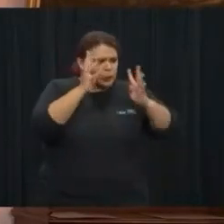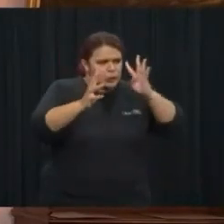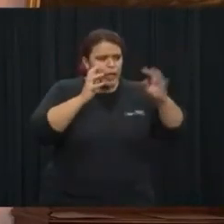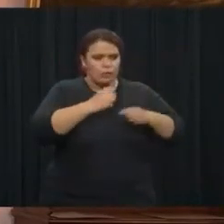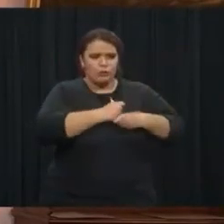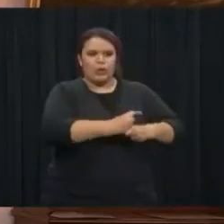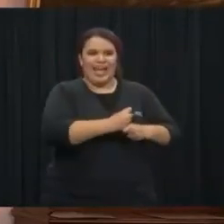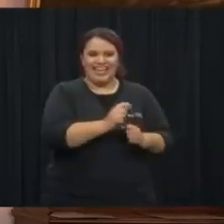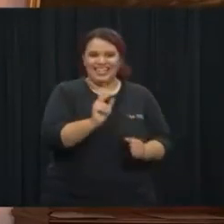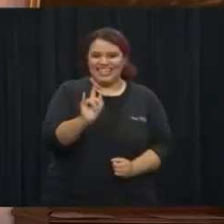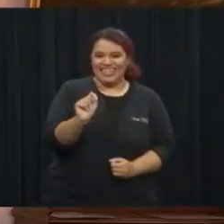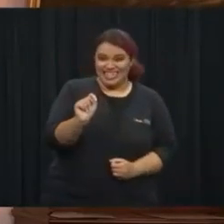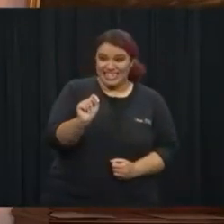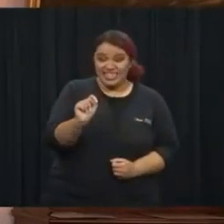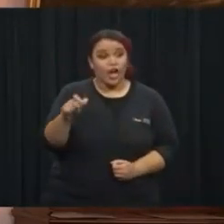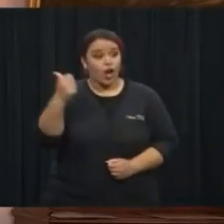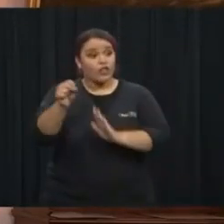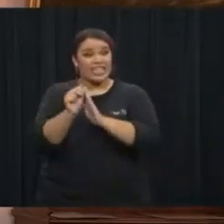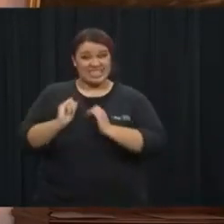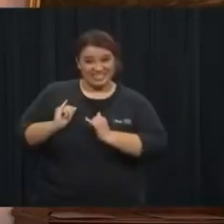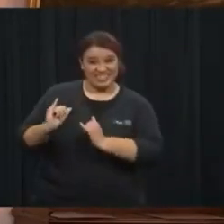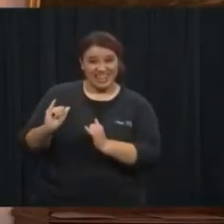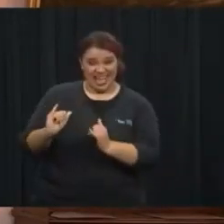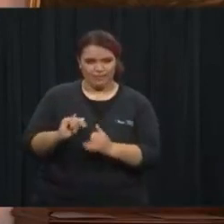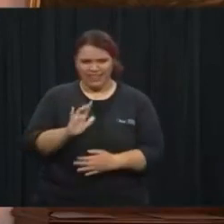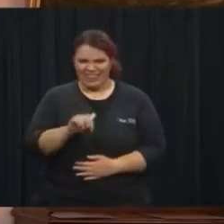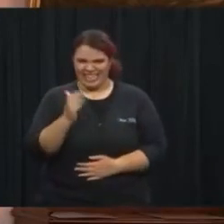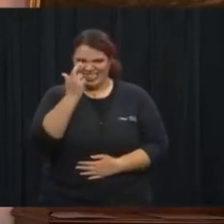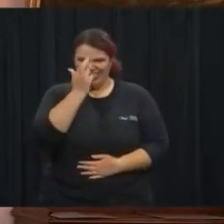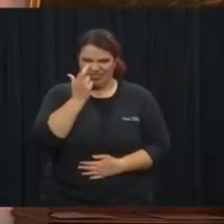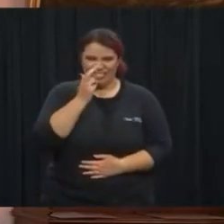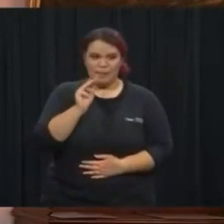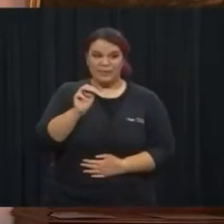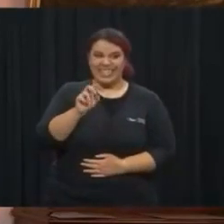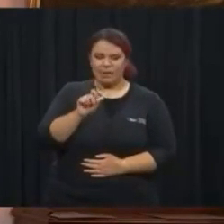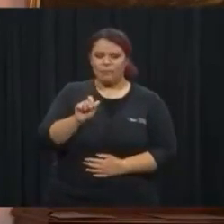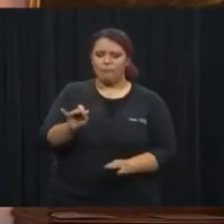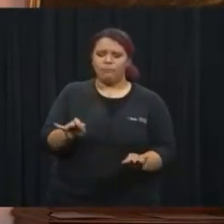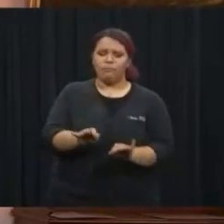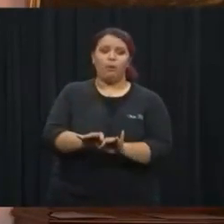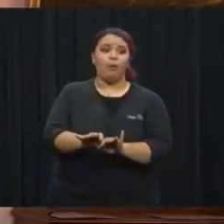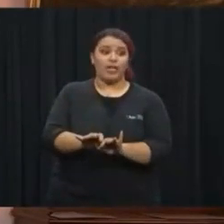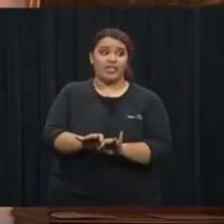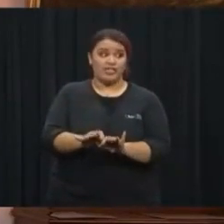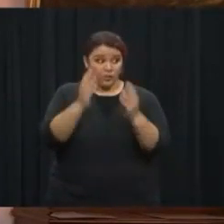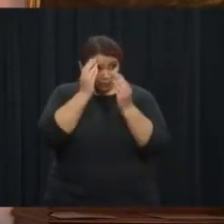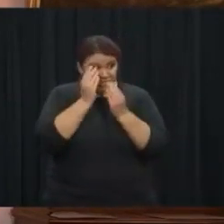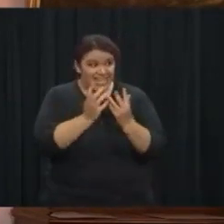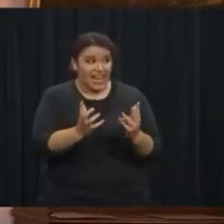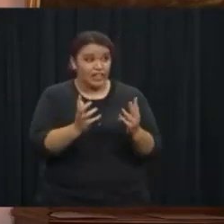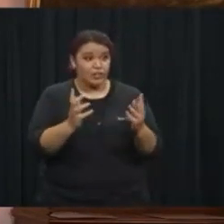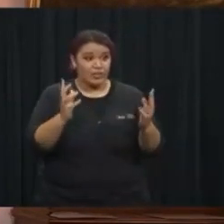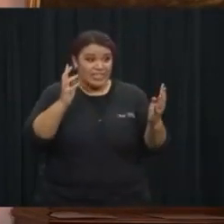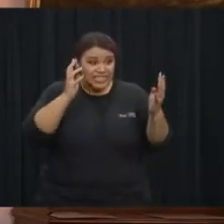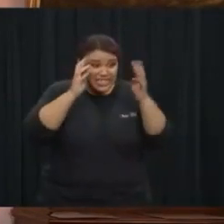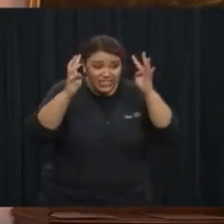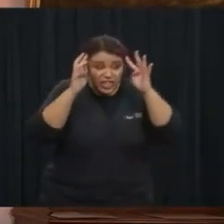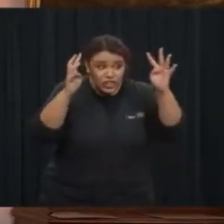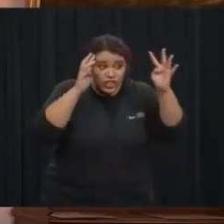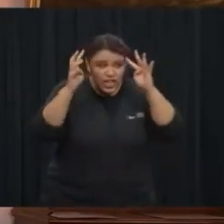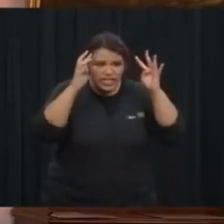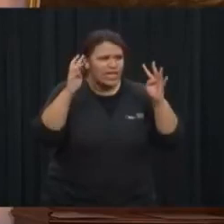early on in our illnesses and deaths, so I have not had the case stories of people that I'll be sharing with you and